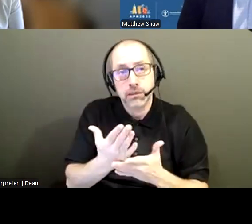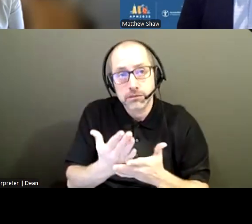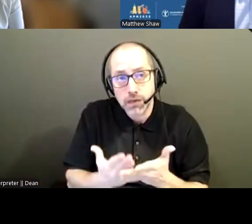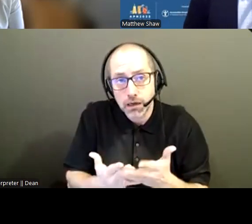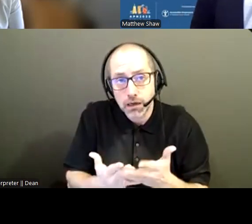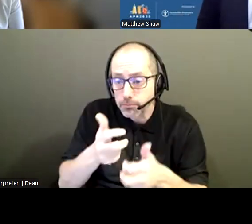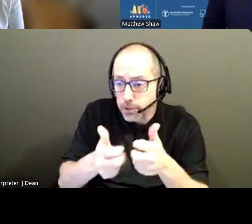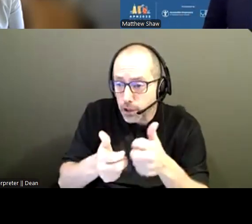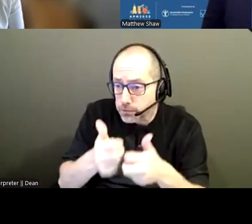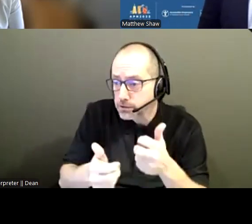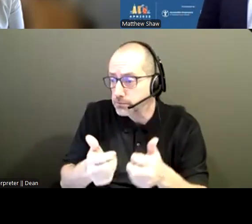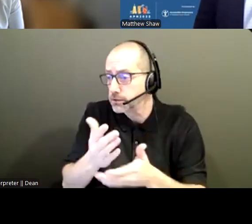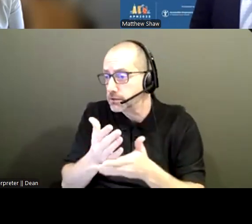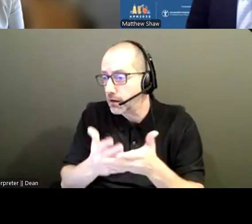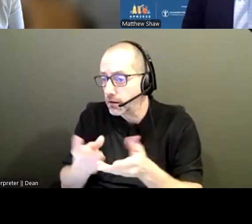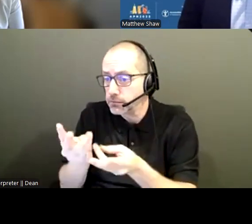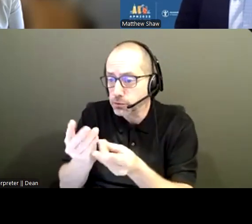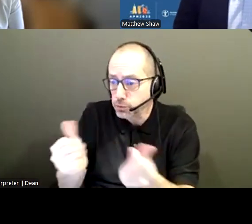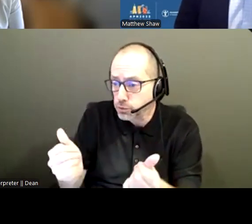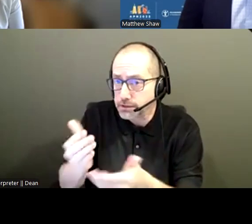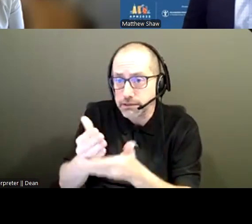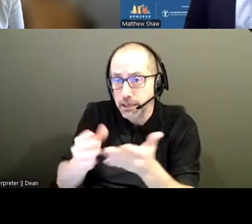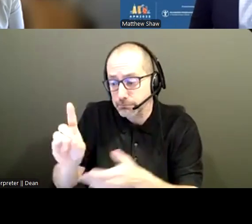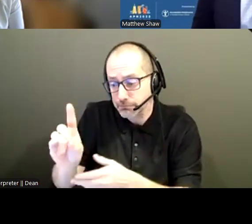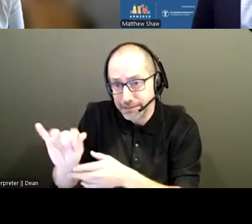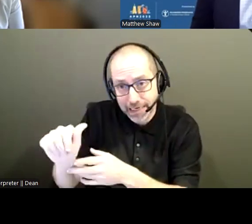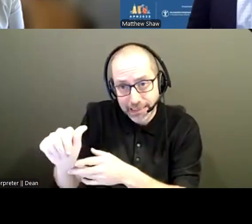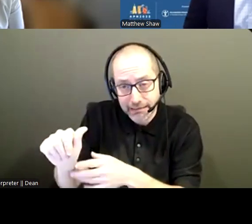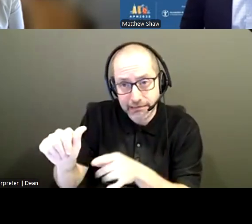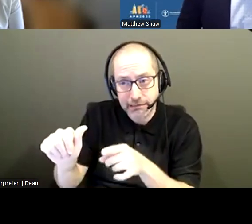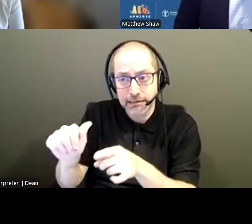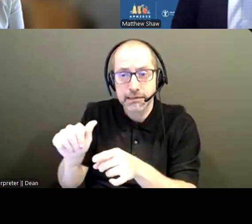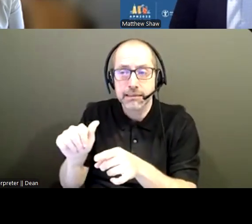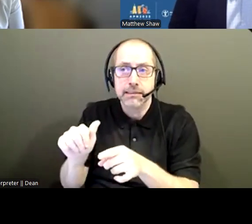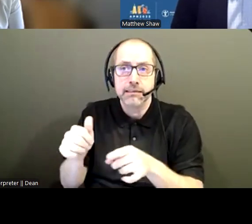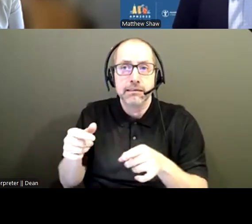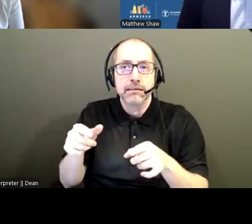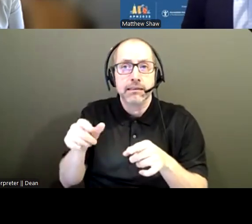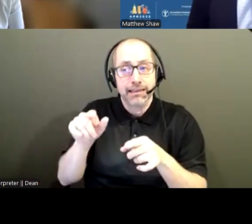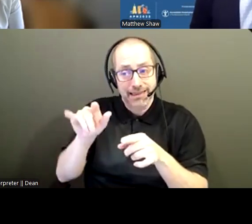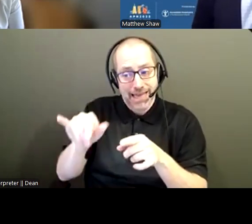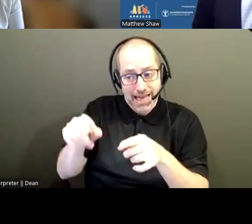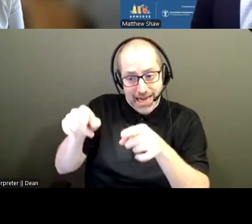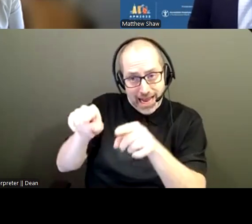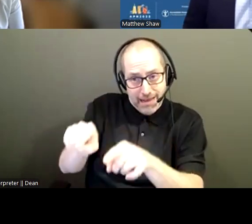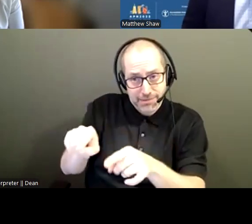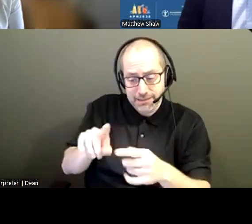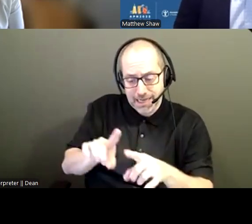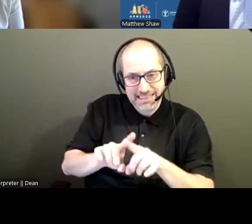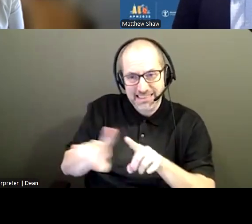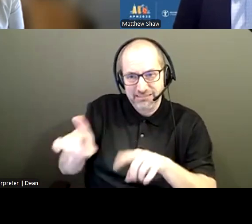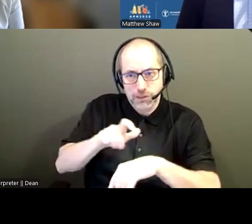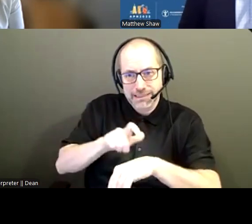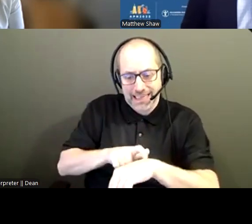want to make progress toward are happening at a different stage in the cycle. And so having